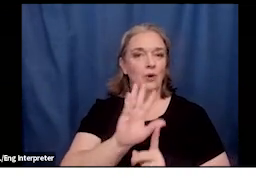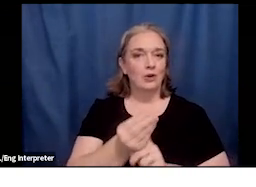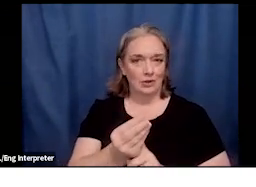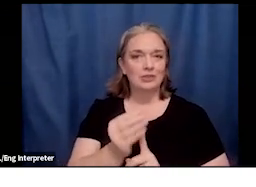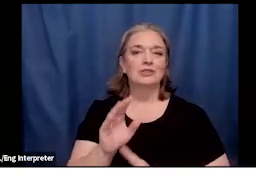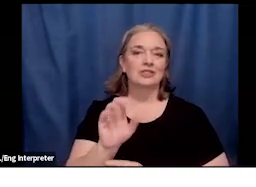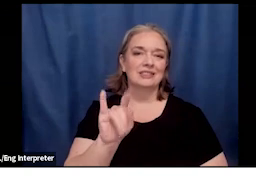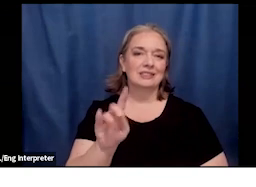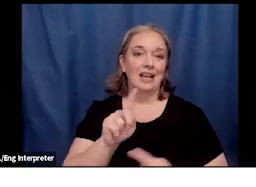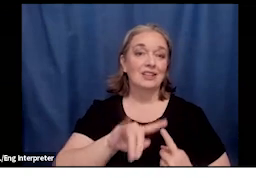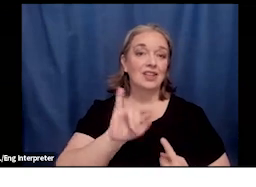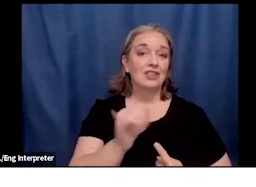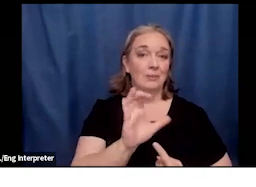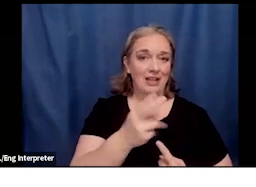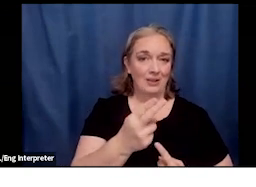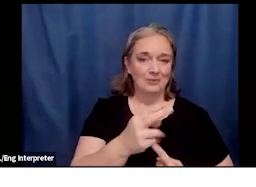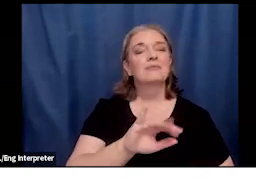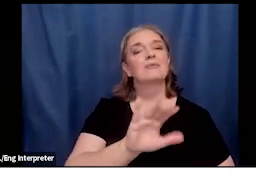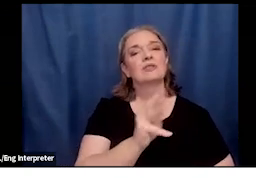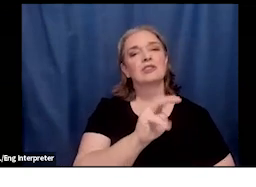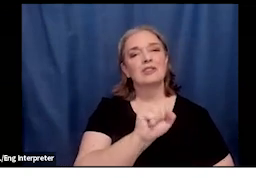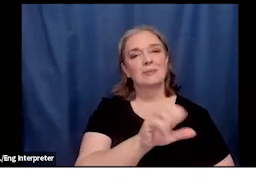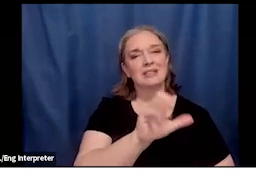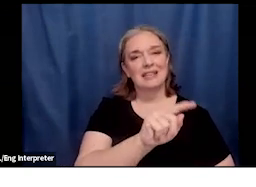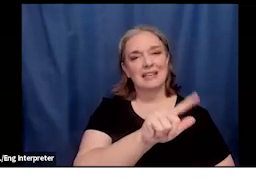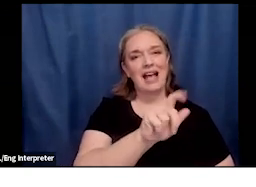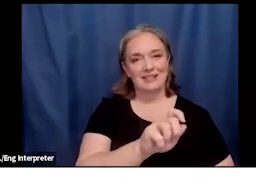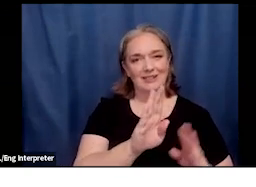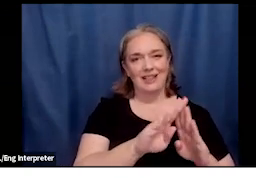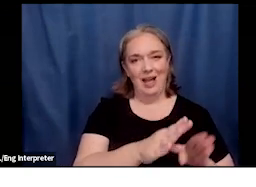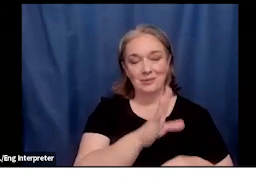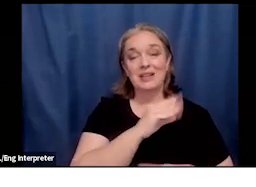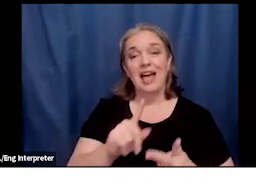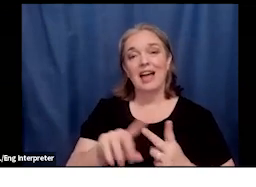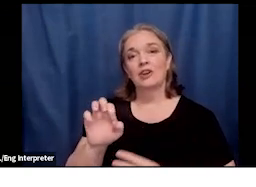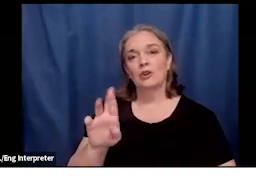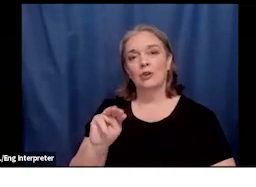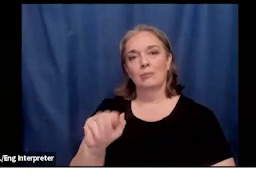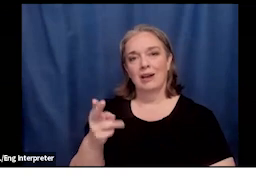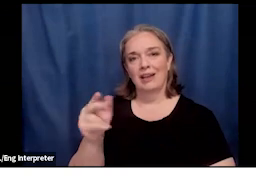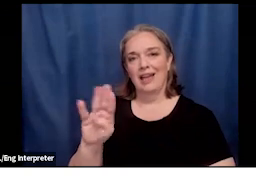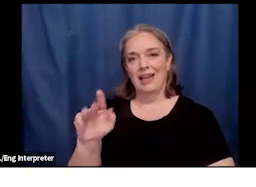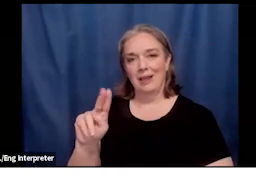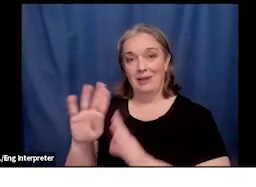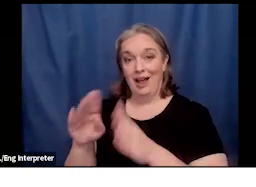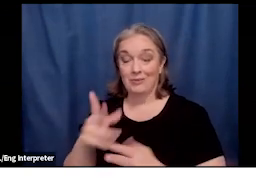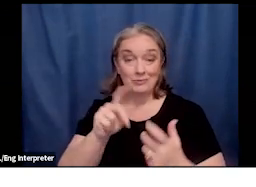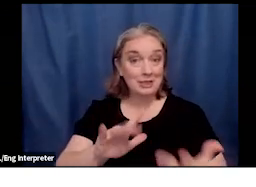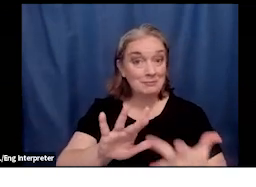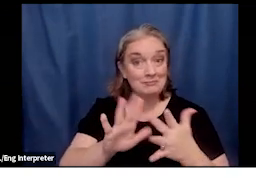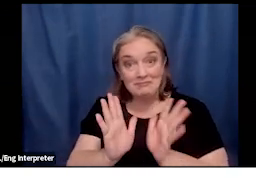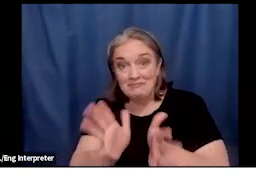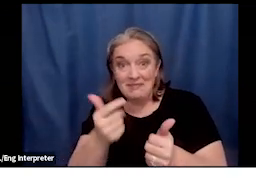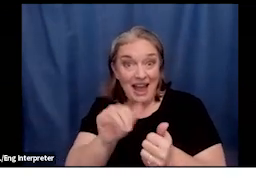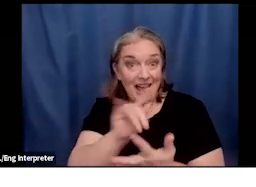House and the James Castle House. So I'm always happy to connect by phone, email, or in person on any of these things. And